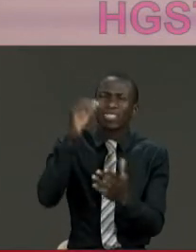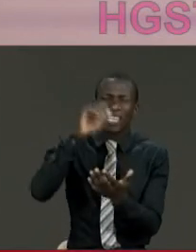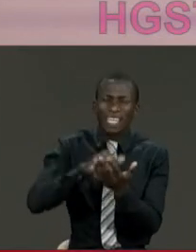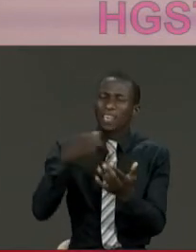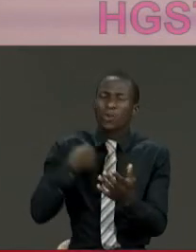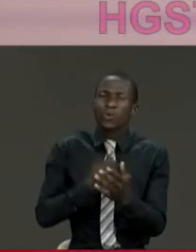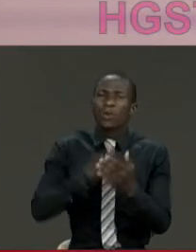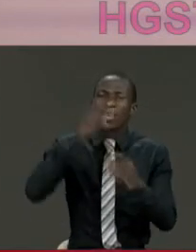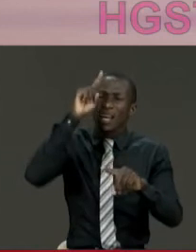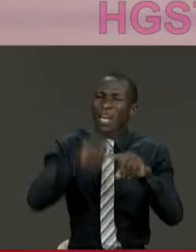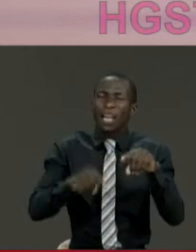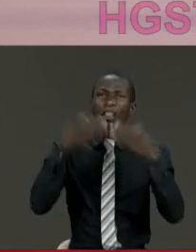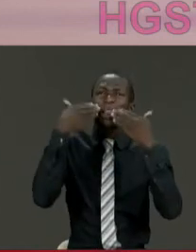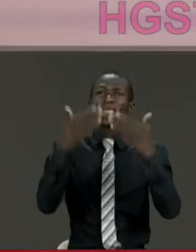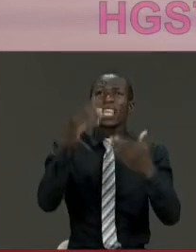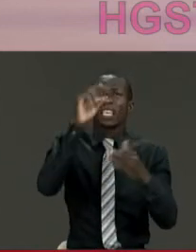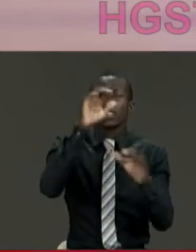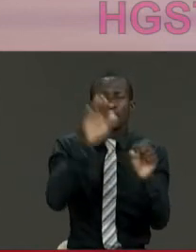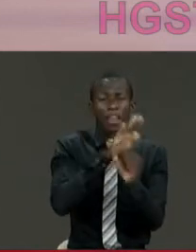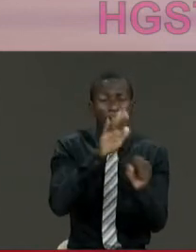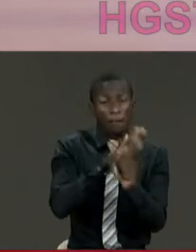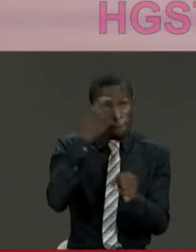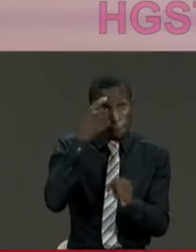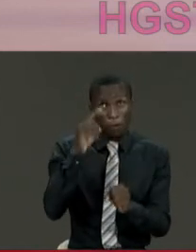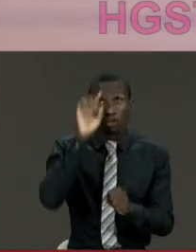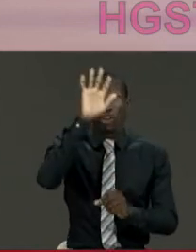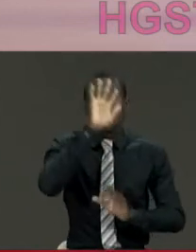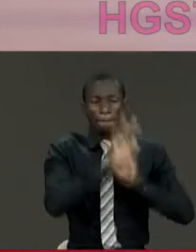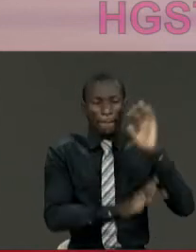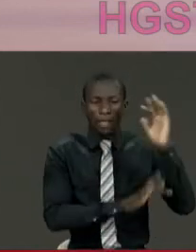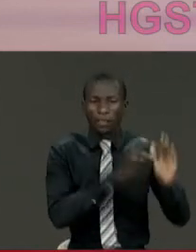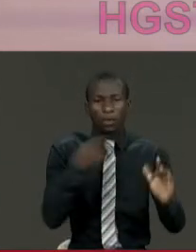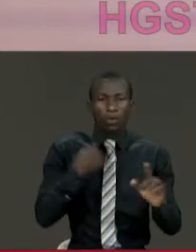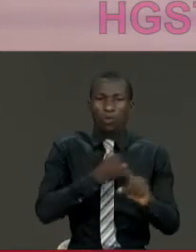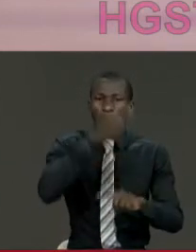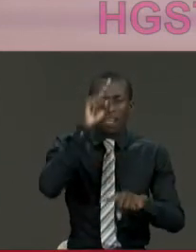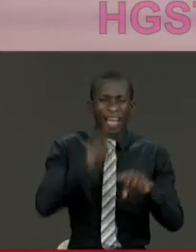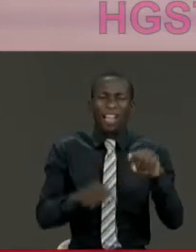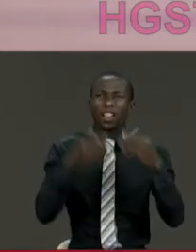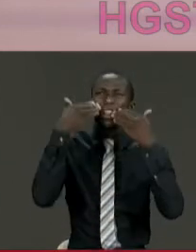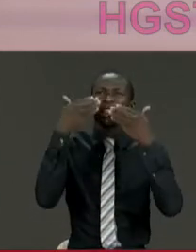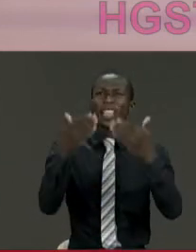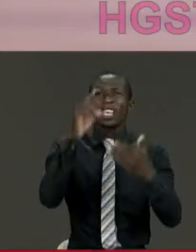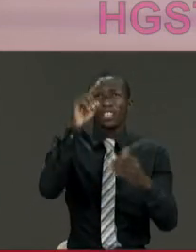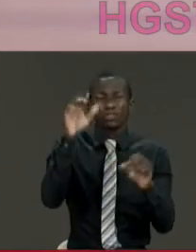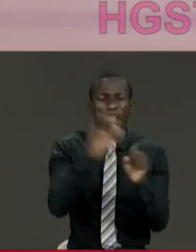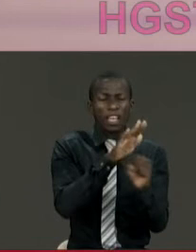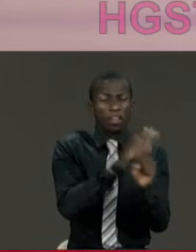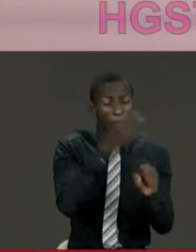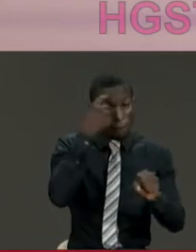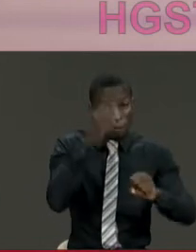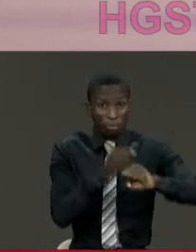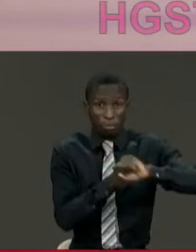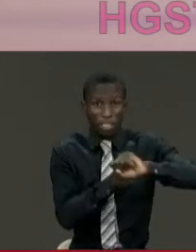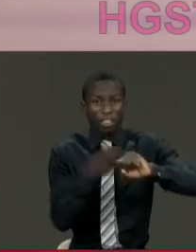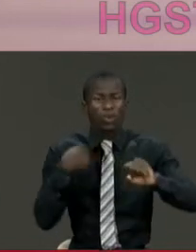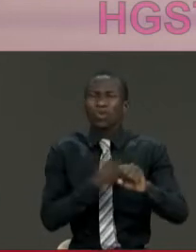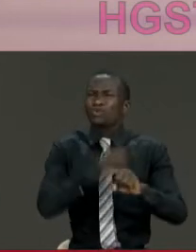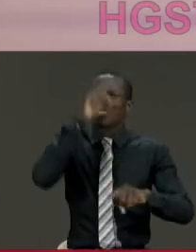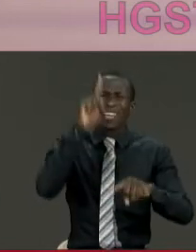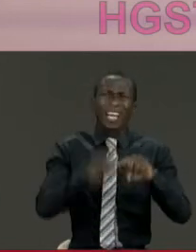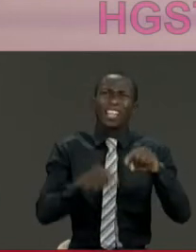enough for Your mercy. We cannot thank You enough for protection. We cannot